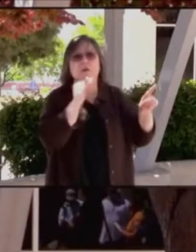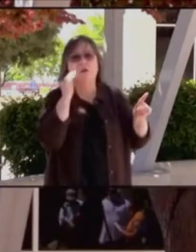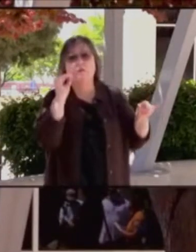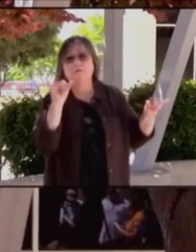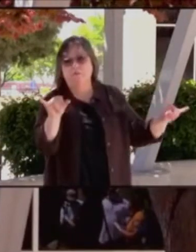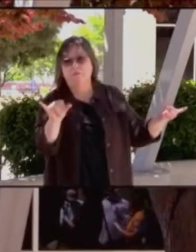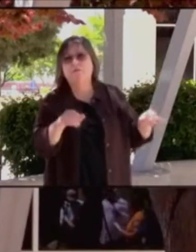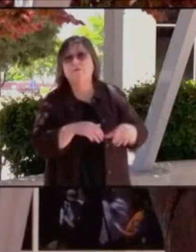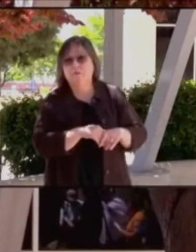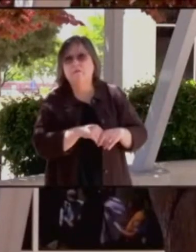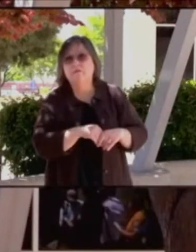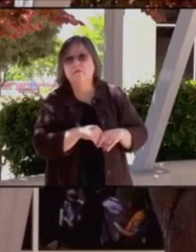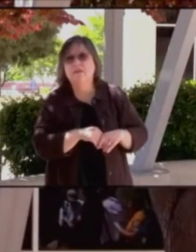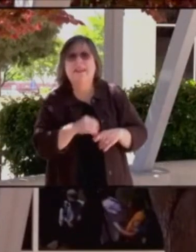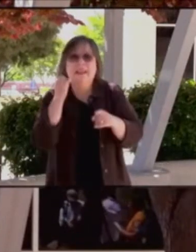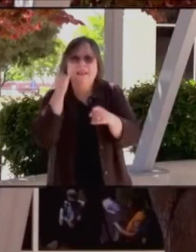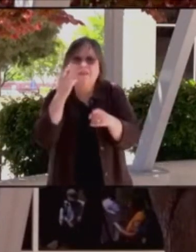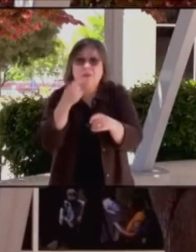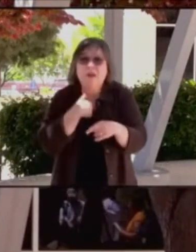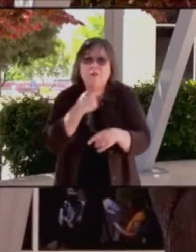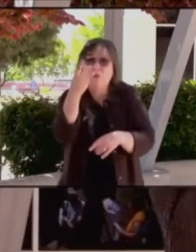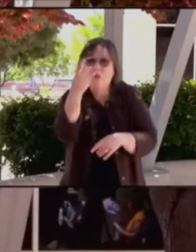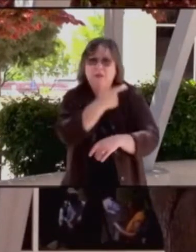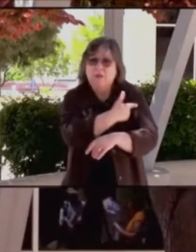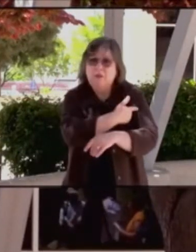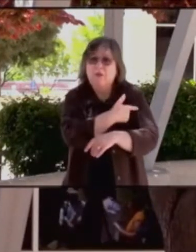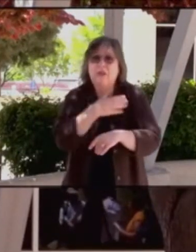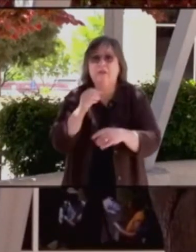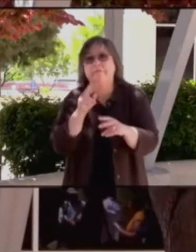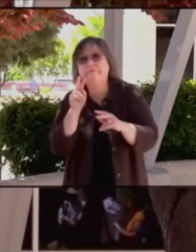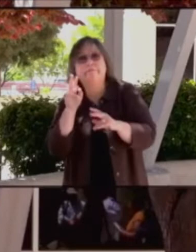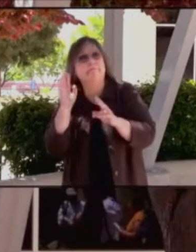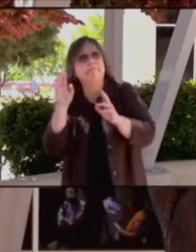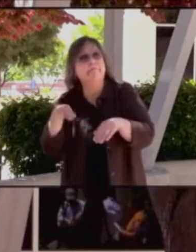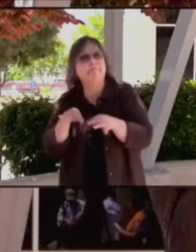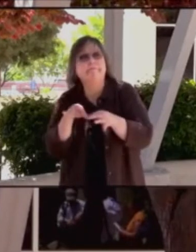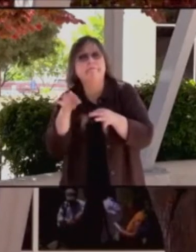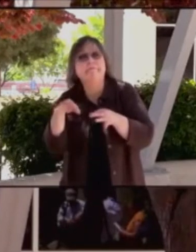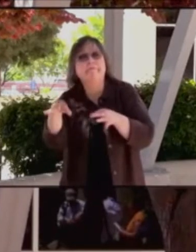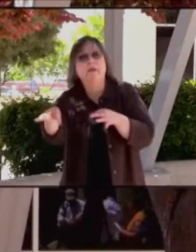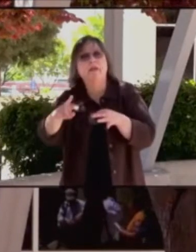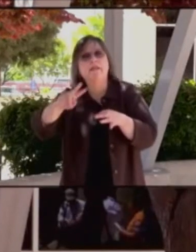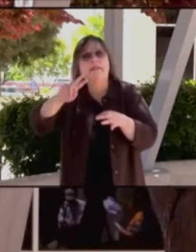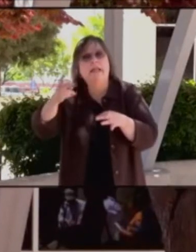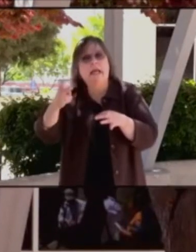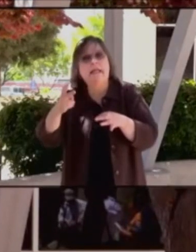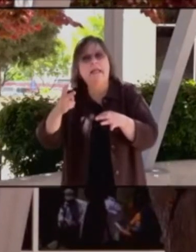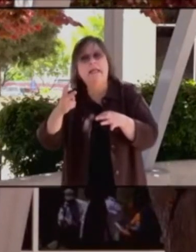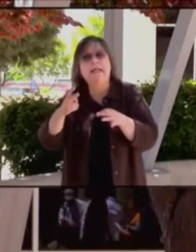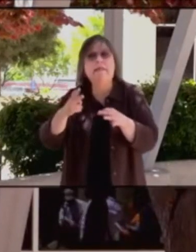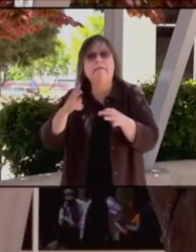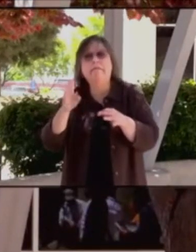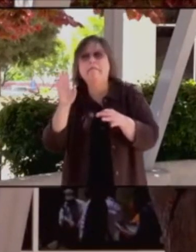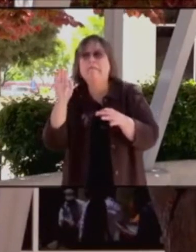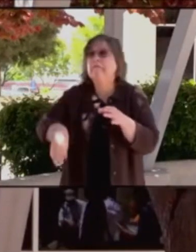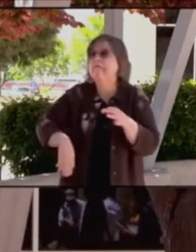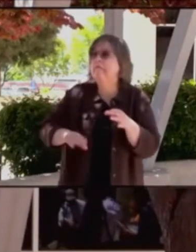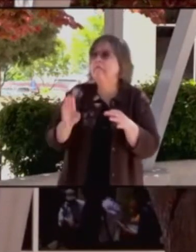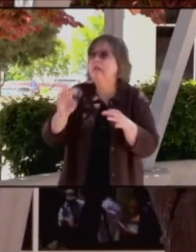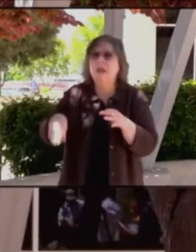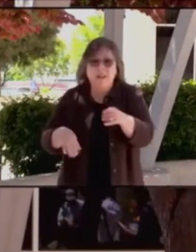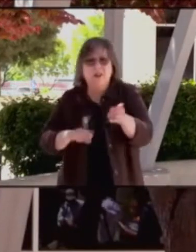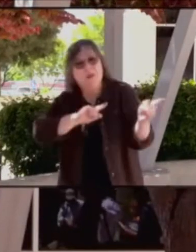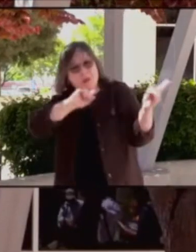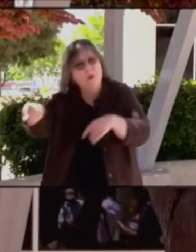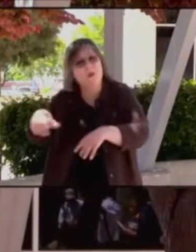on the second, get the second. We've seen a little drop-off between first and second, not a lot, but we've seen a little drop-off between first and